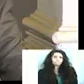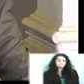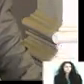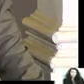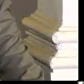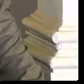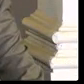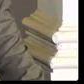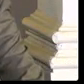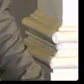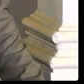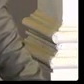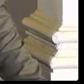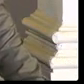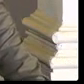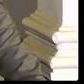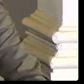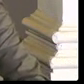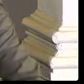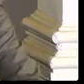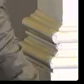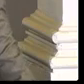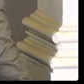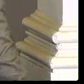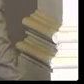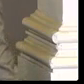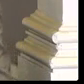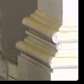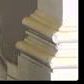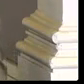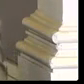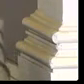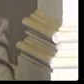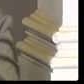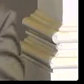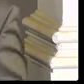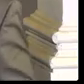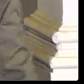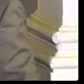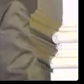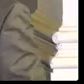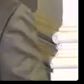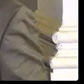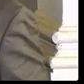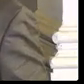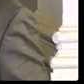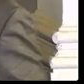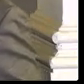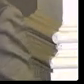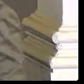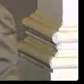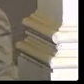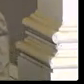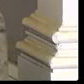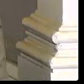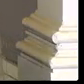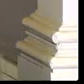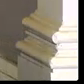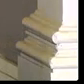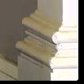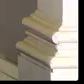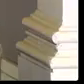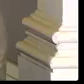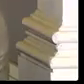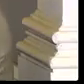announcement from our moderator, the Reverend Elder Dr. Nancy Wilson. And if you would just pay attention to the monitors for a moment, then we can hear directly from her this